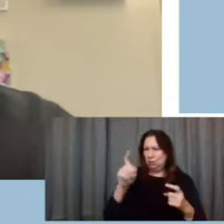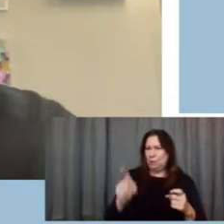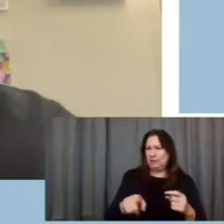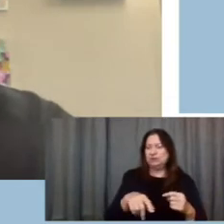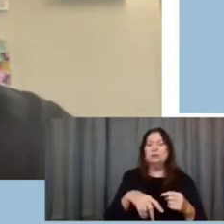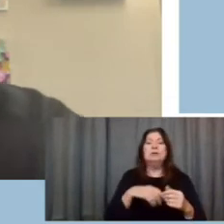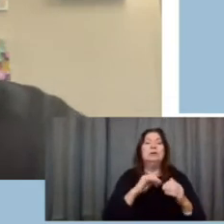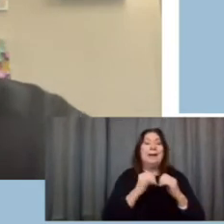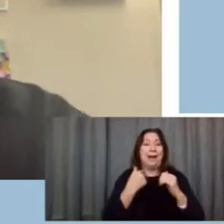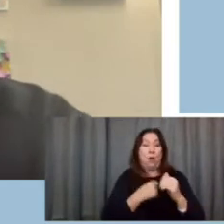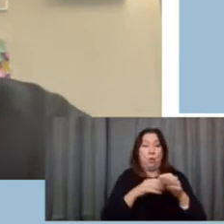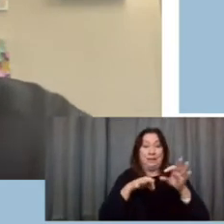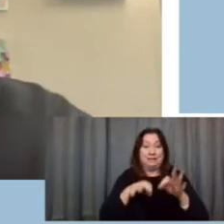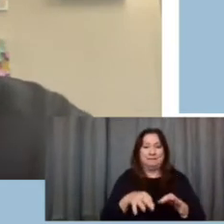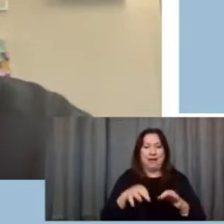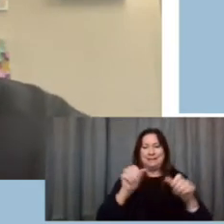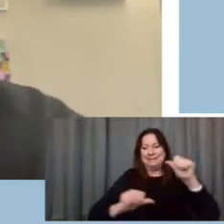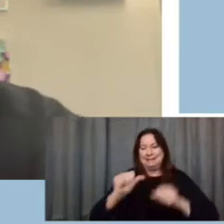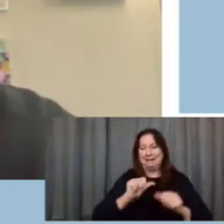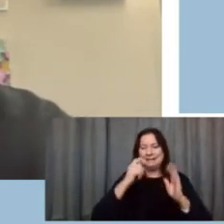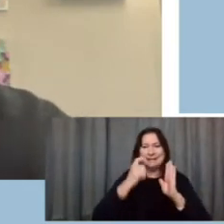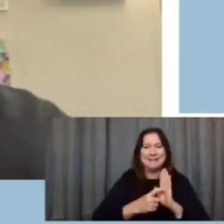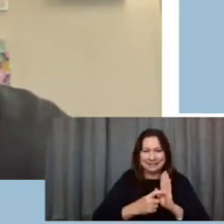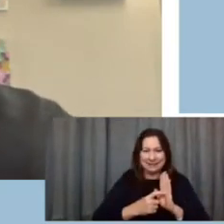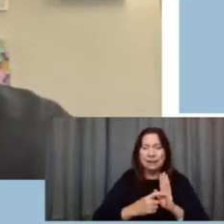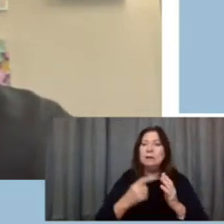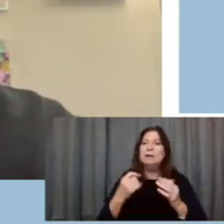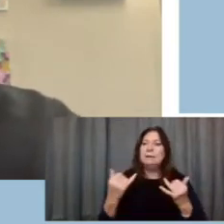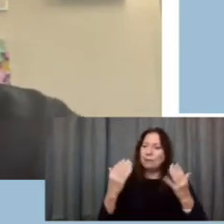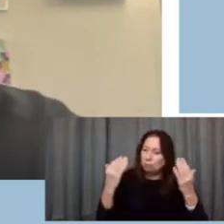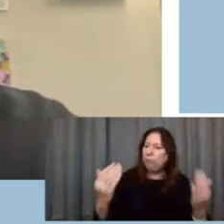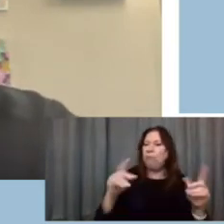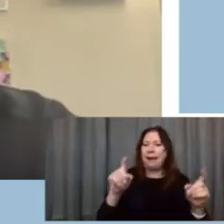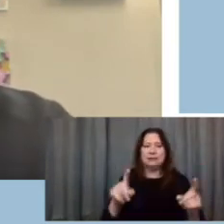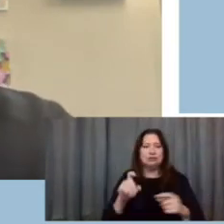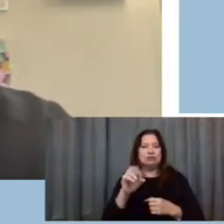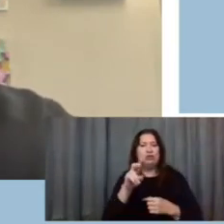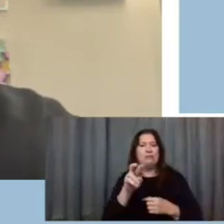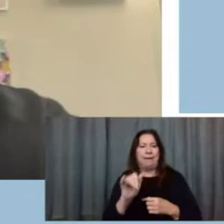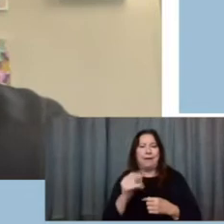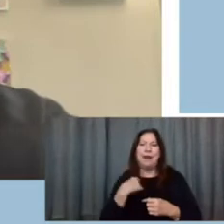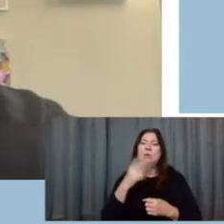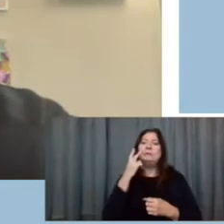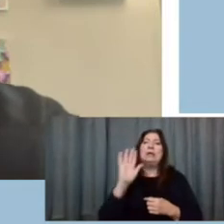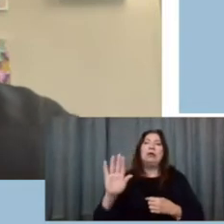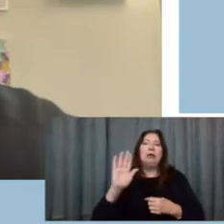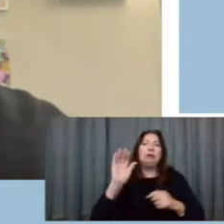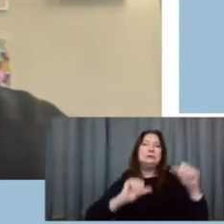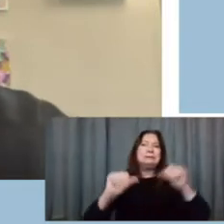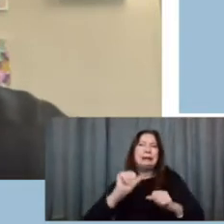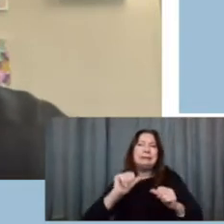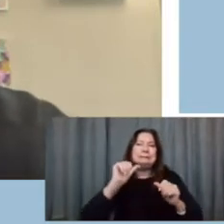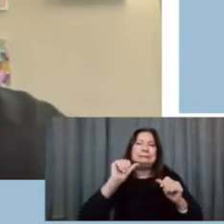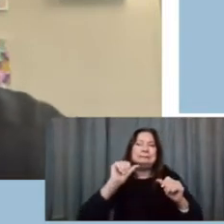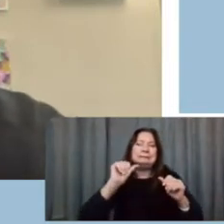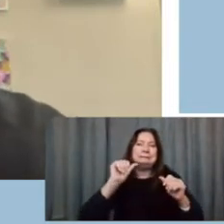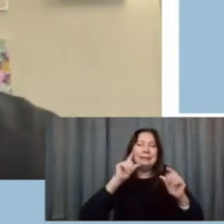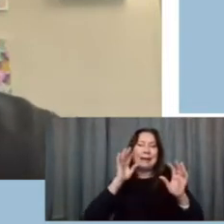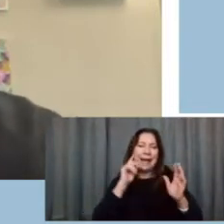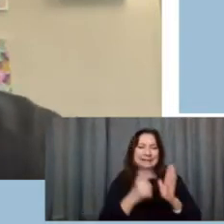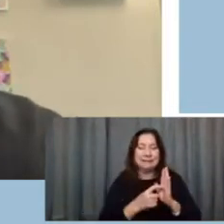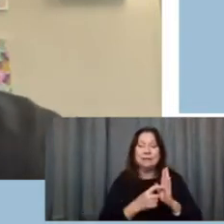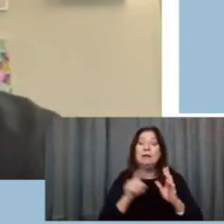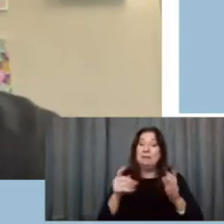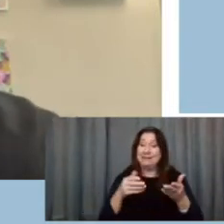how we define science identity. So now you go answer the survey, and I'm going to see what your science identity. This has really allowed us